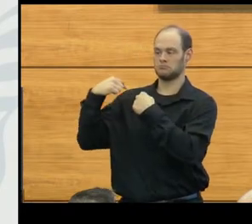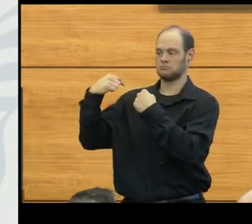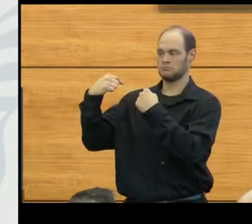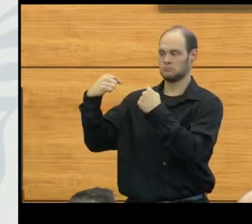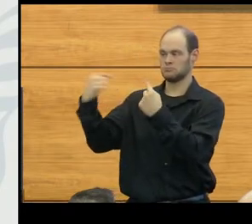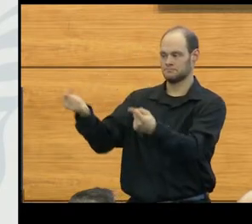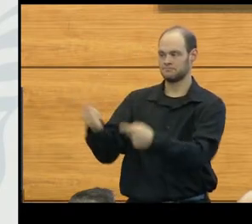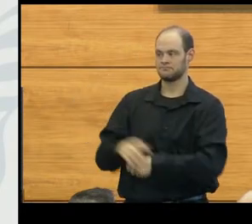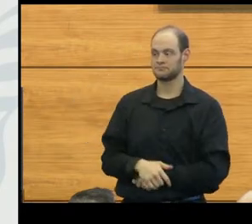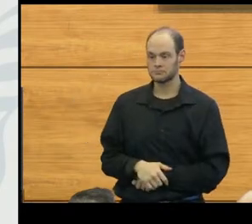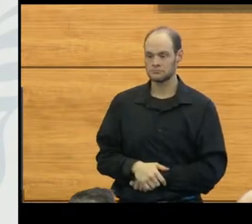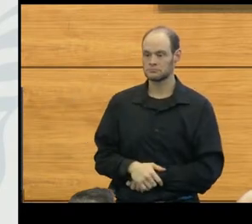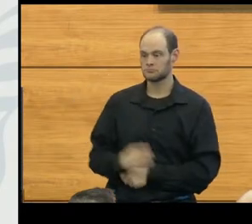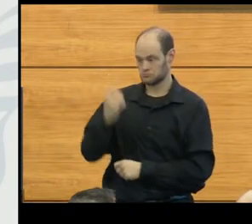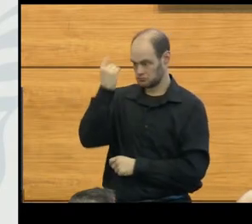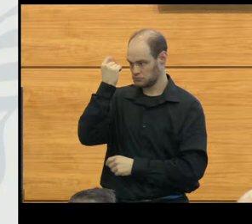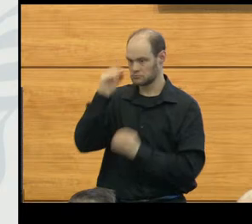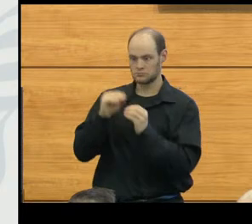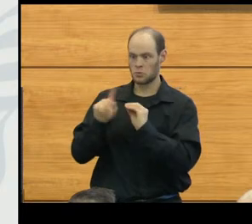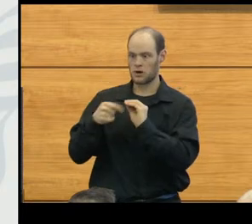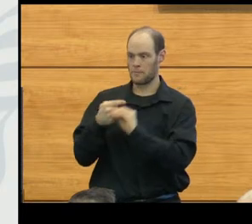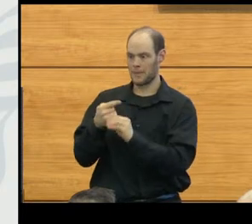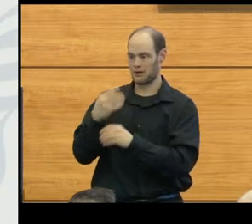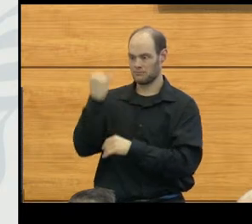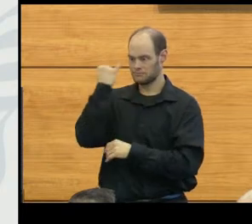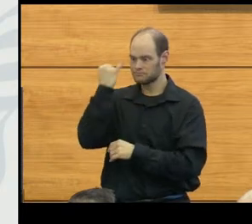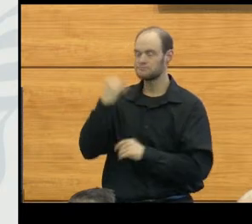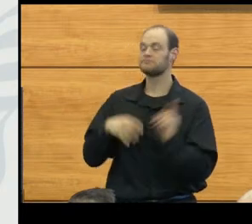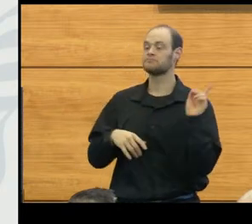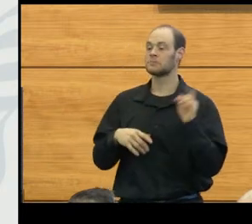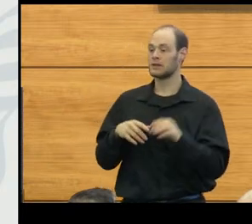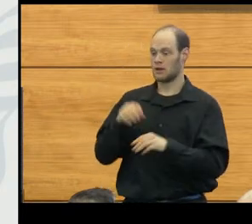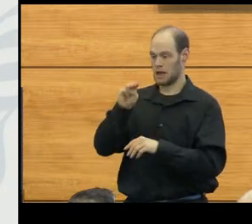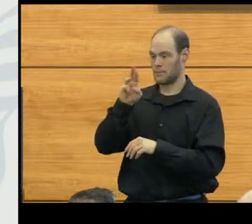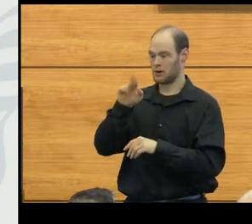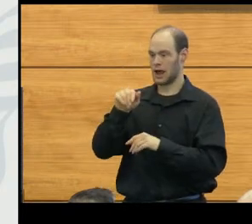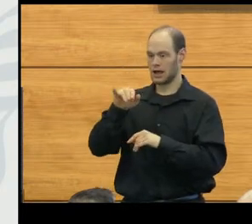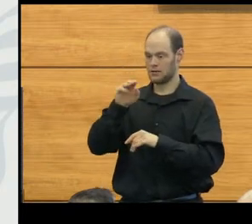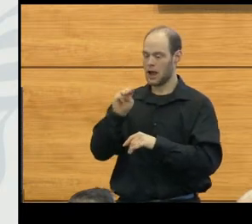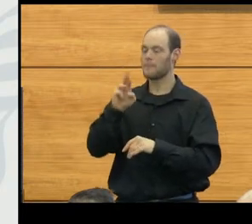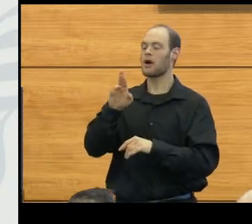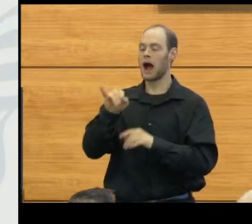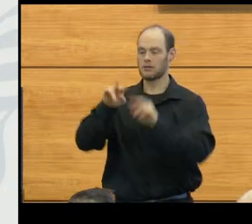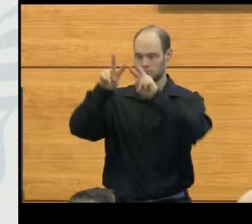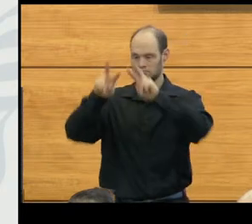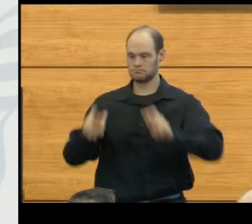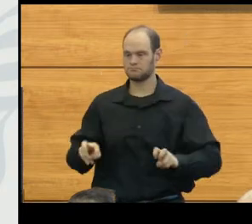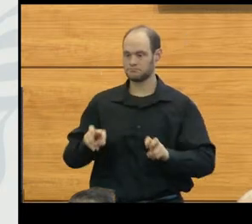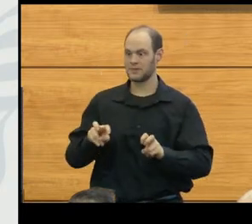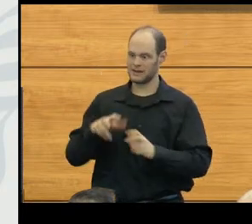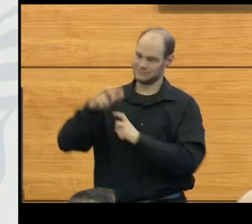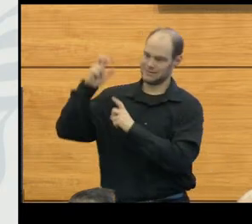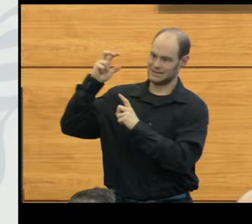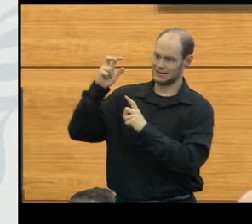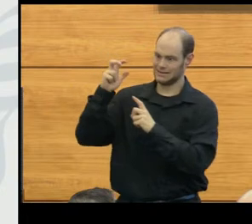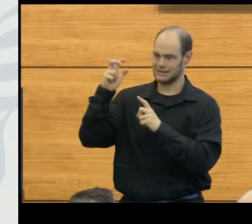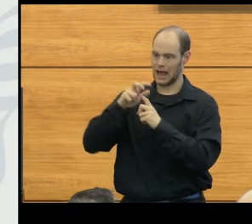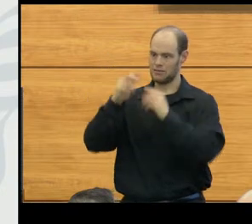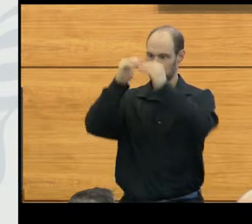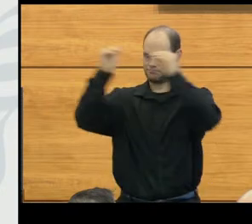years. Understanding more about it, we've also looked at now MRI scanning, which is clearly the gold standard by